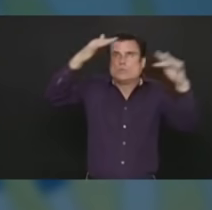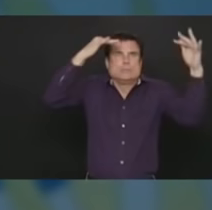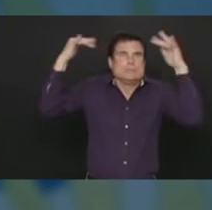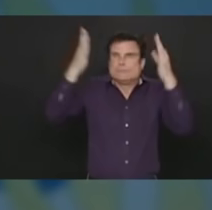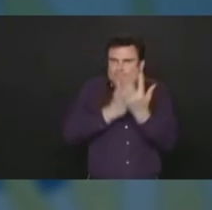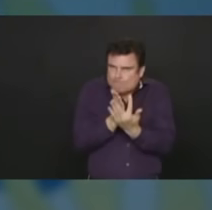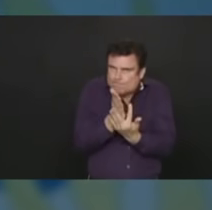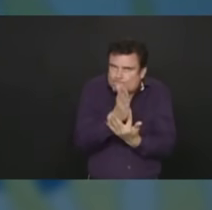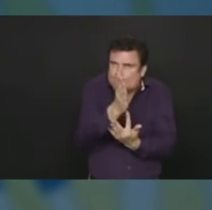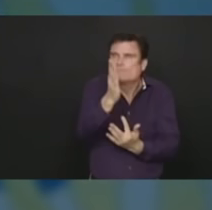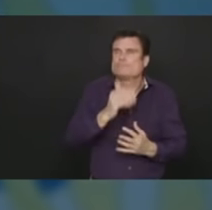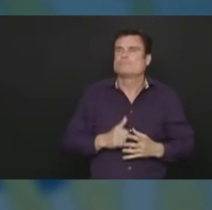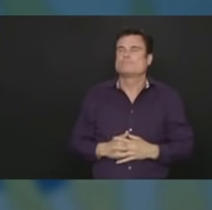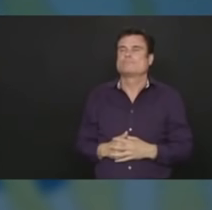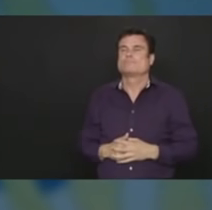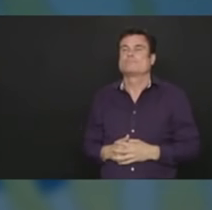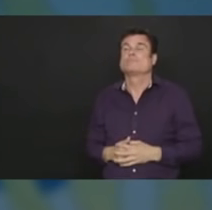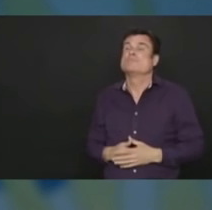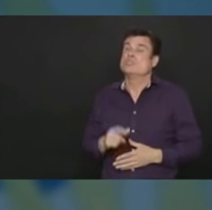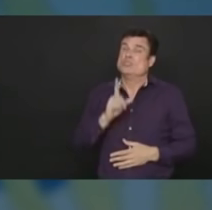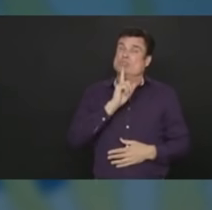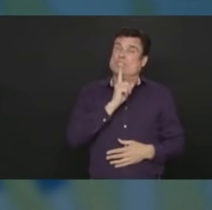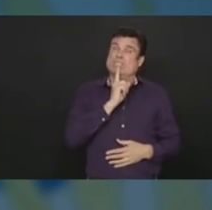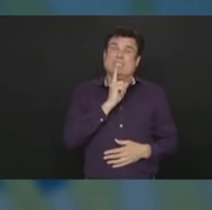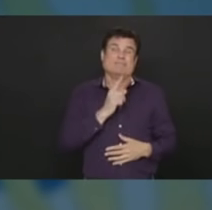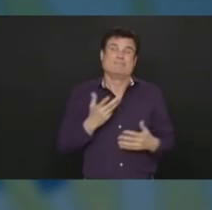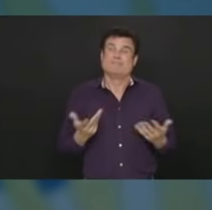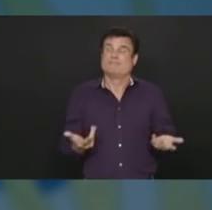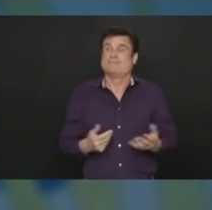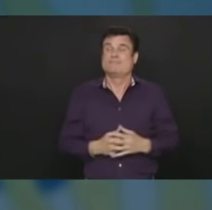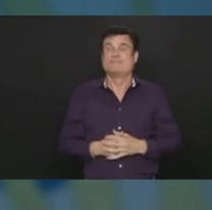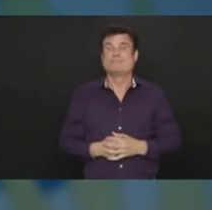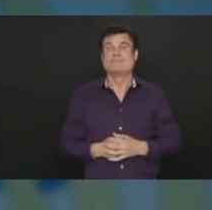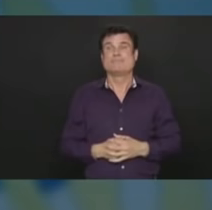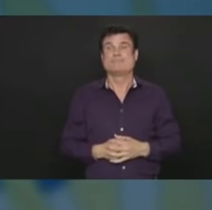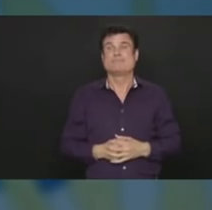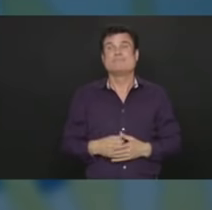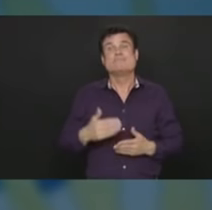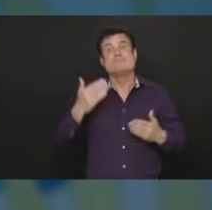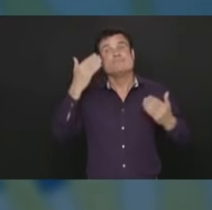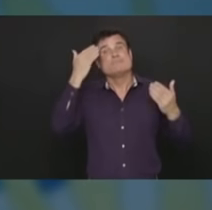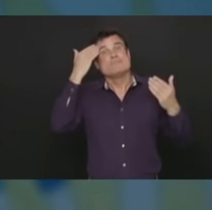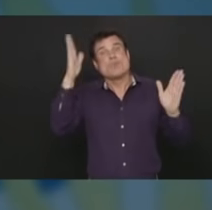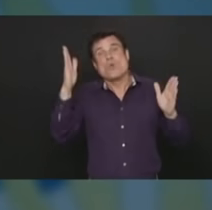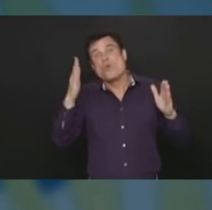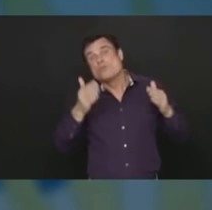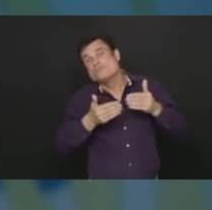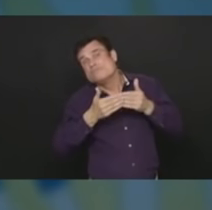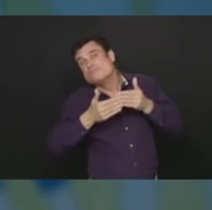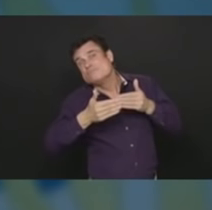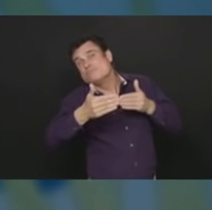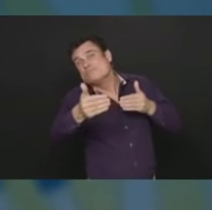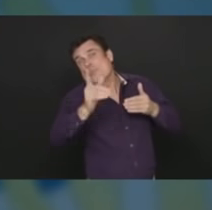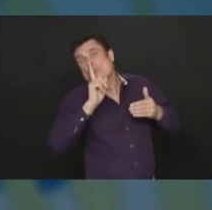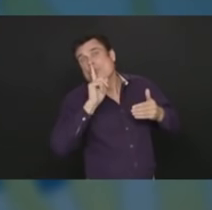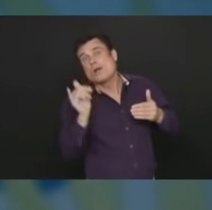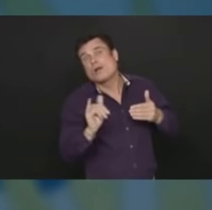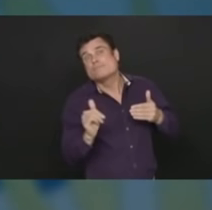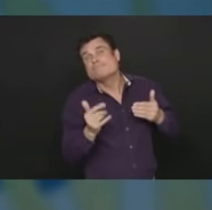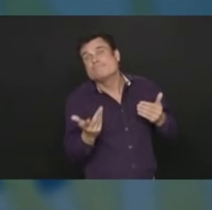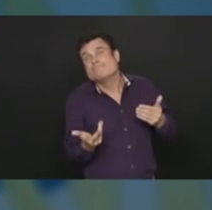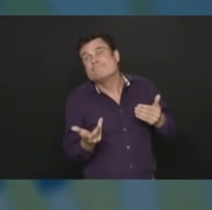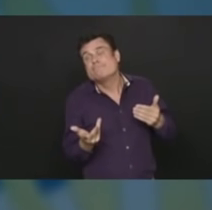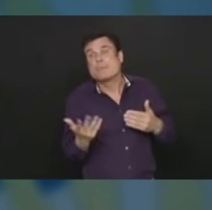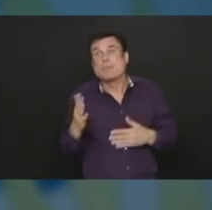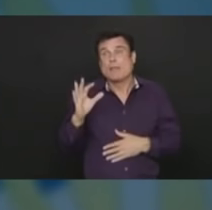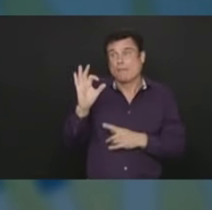a resurgence of respiratory illness when influenza season and respiratory virus season starts again in the fall. That